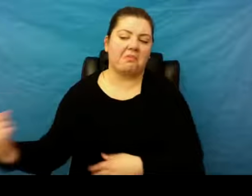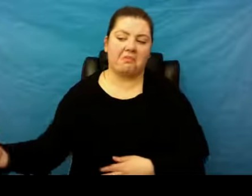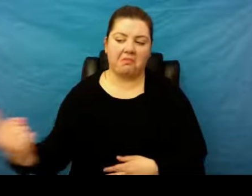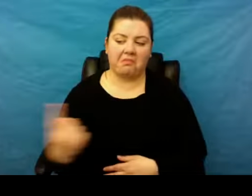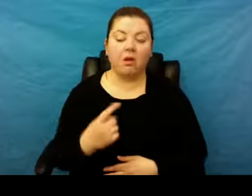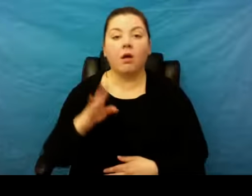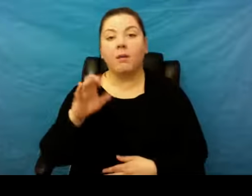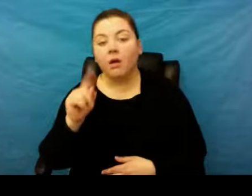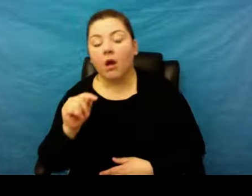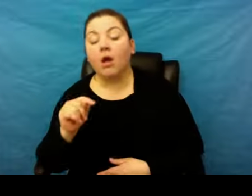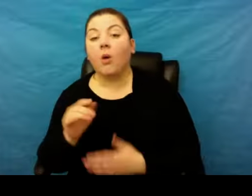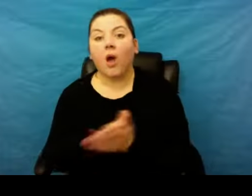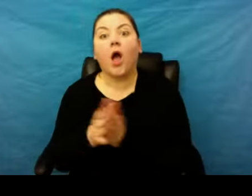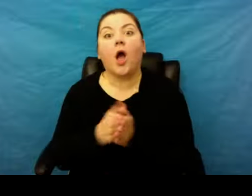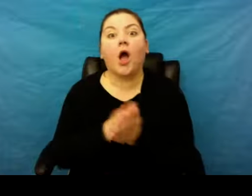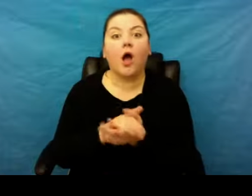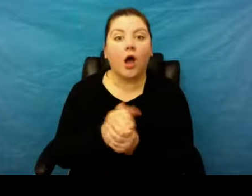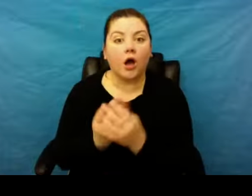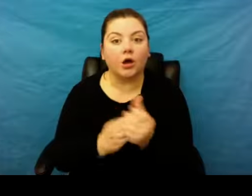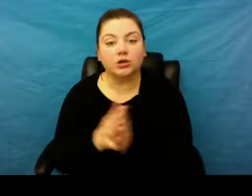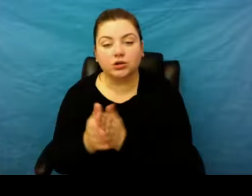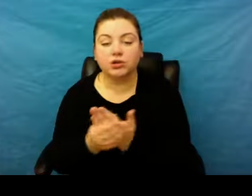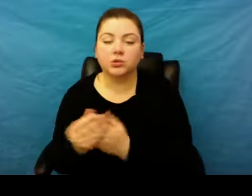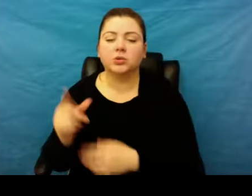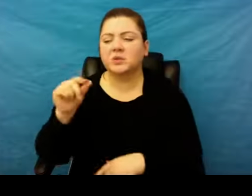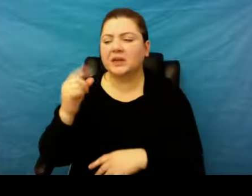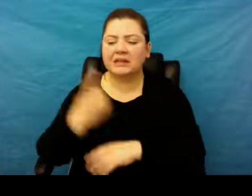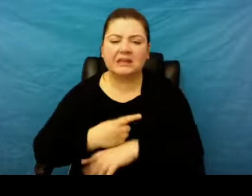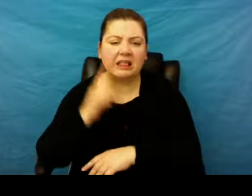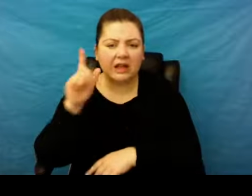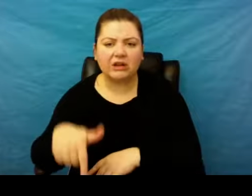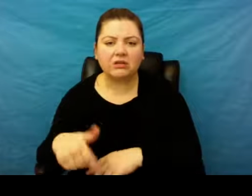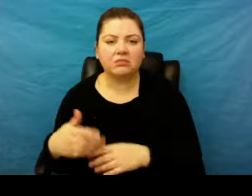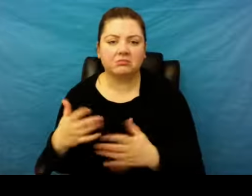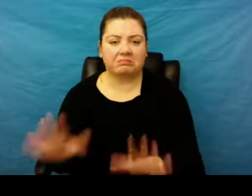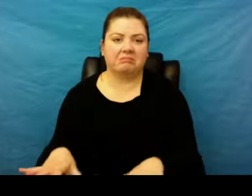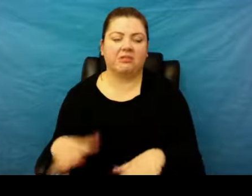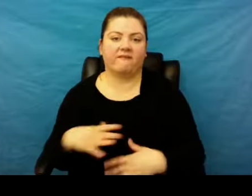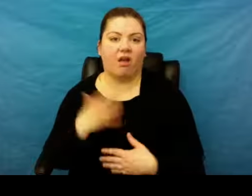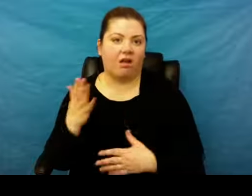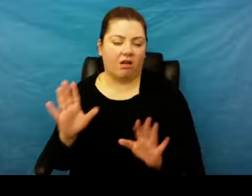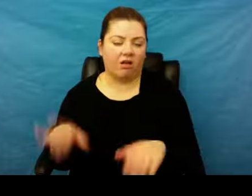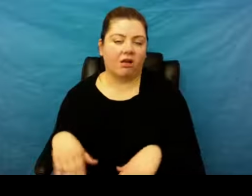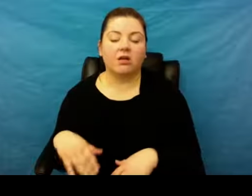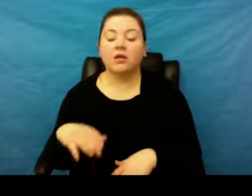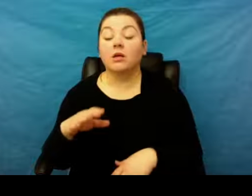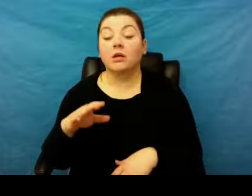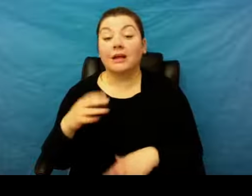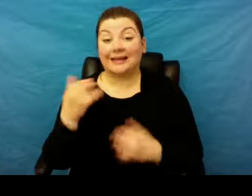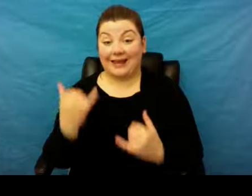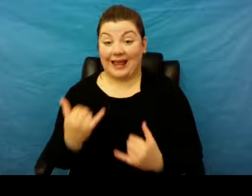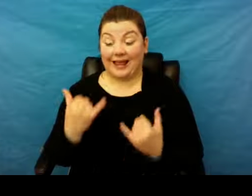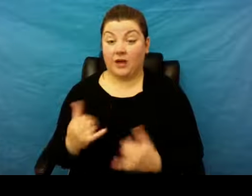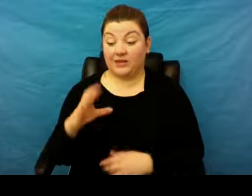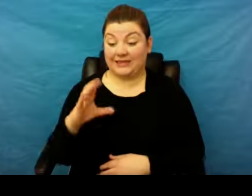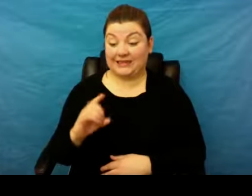a lot more confident 20 days out from the disease than you are 10 days out from the disease. The current recommendation from the CDC is that if I